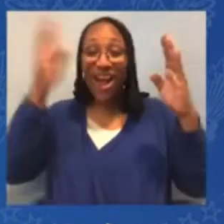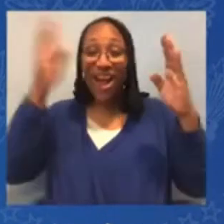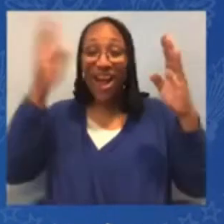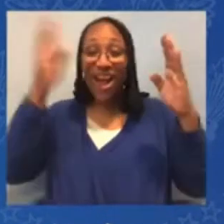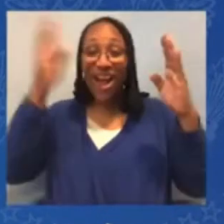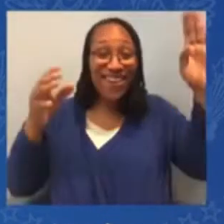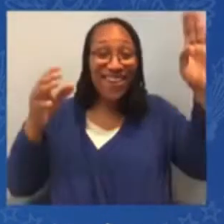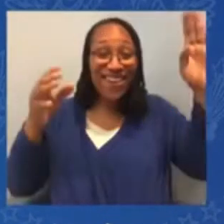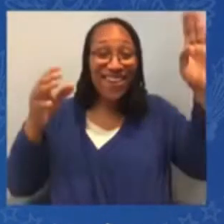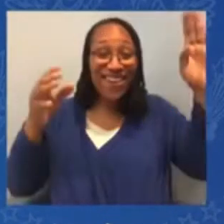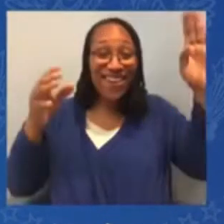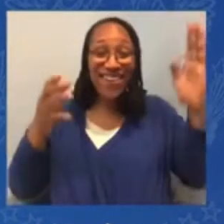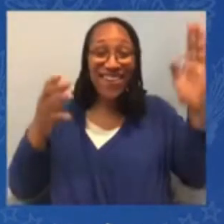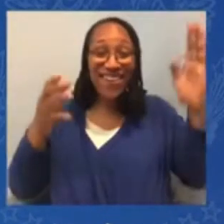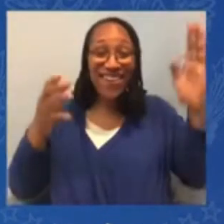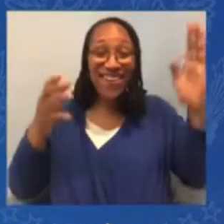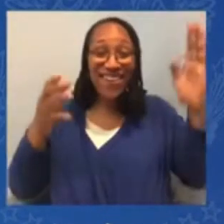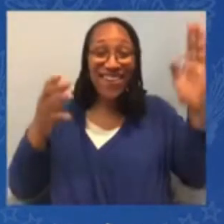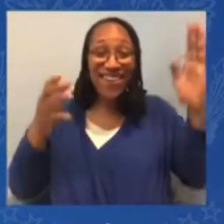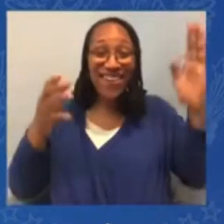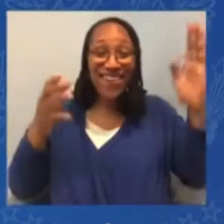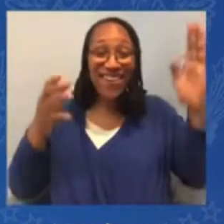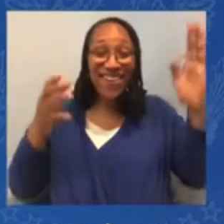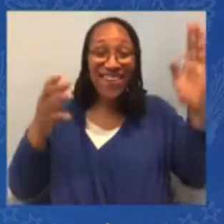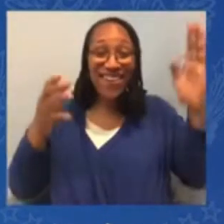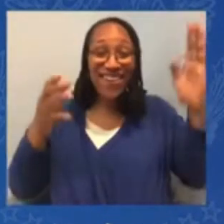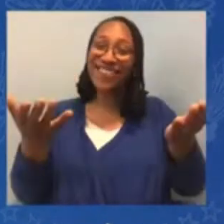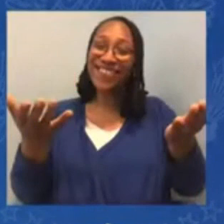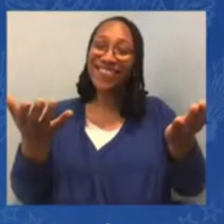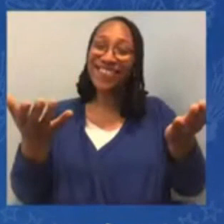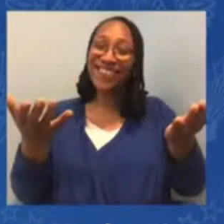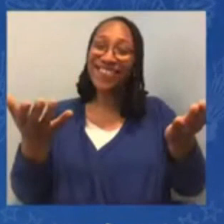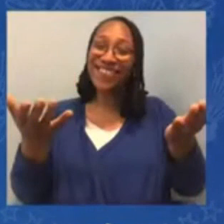I think maybe your patience